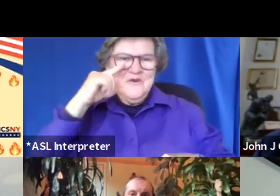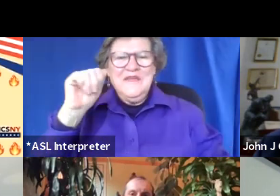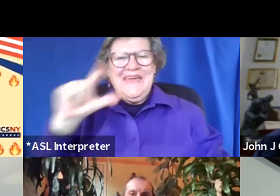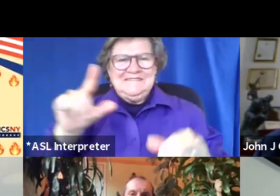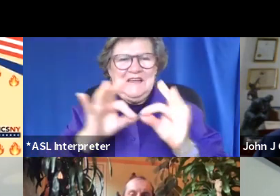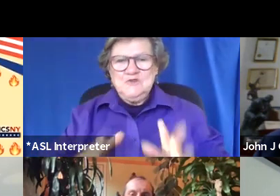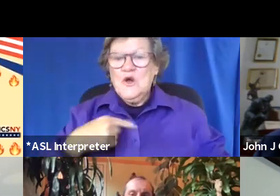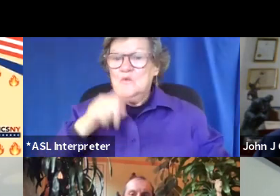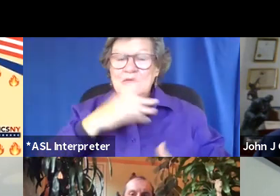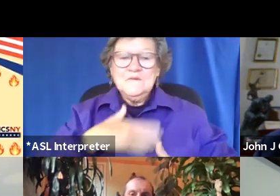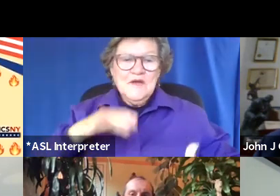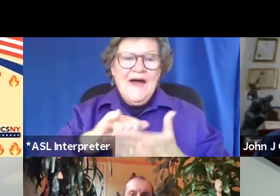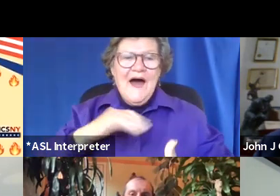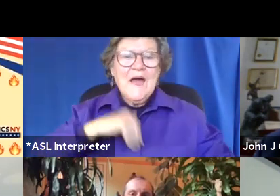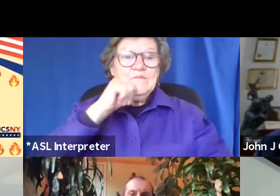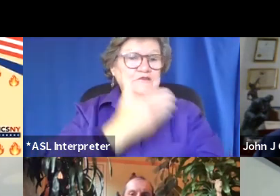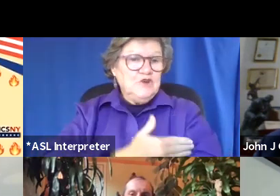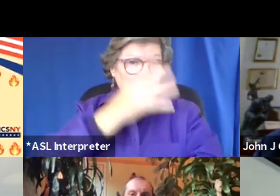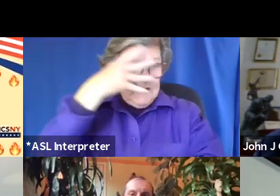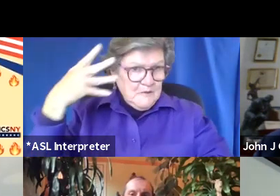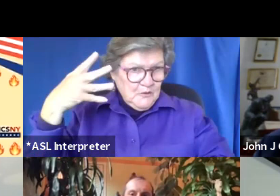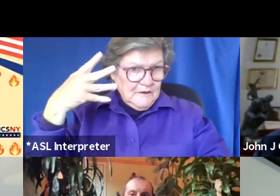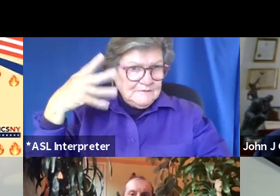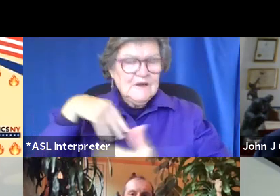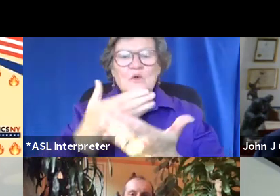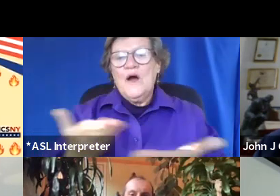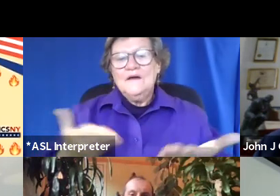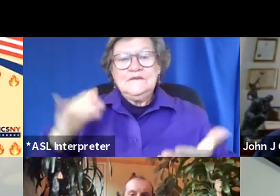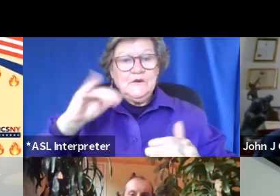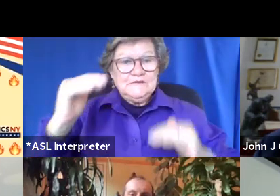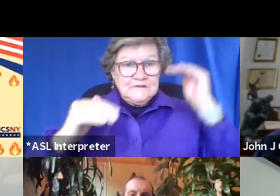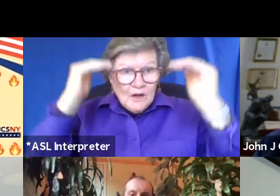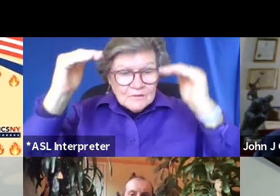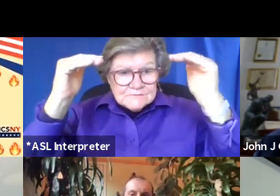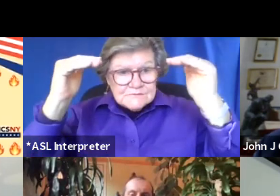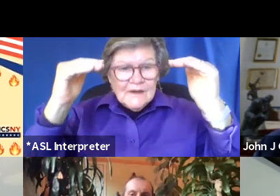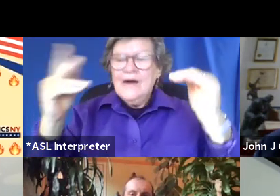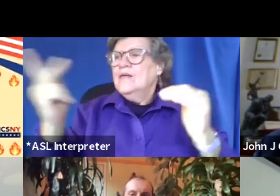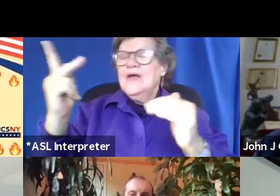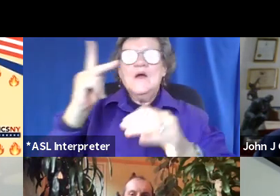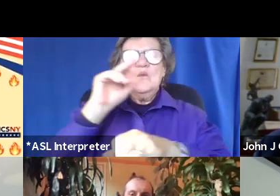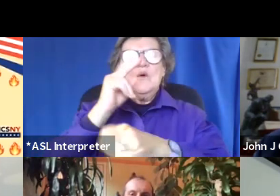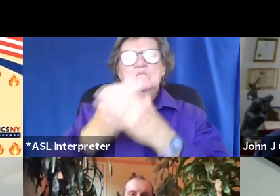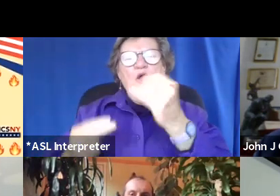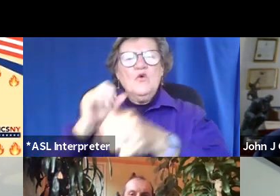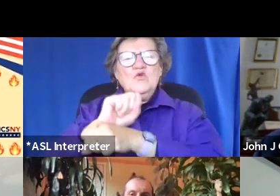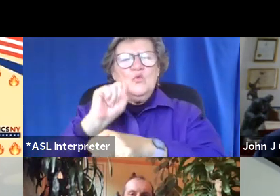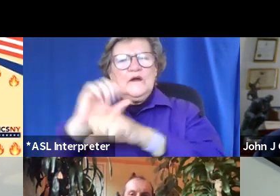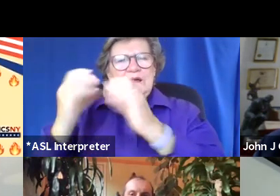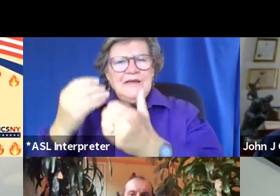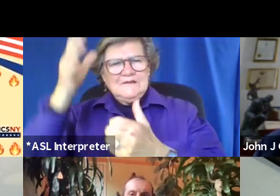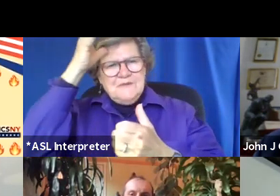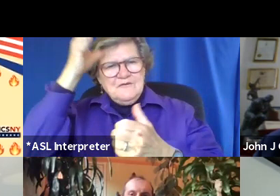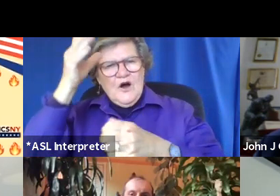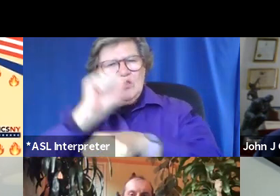that. I am the daughter of immigrants who came to this country as adults. They were both working class. My dad was a cabinet maker. My mom